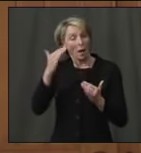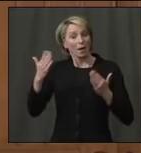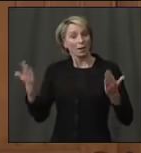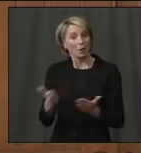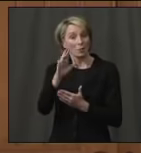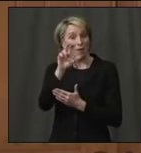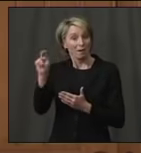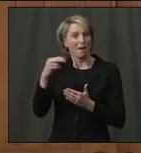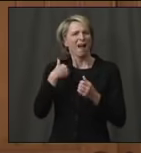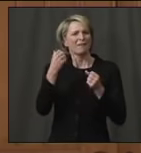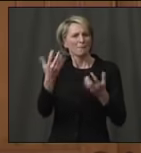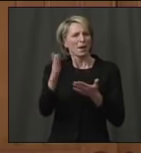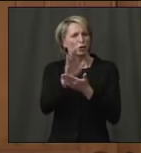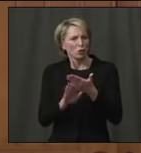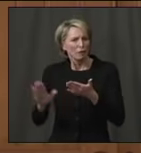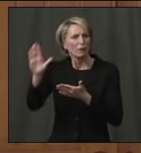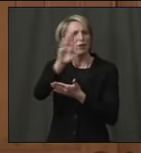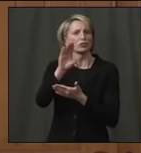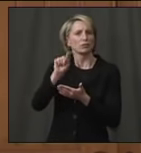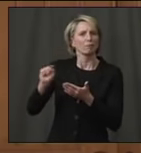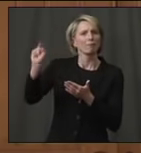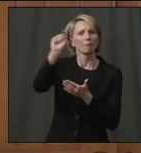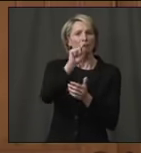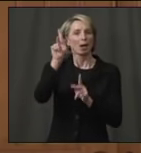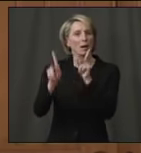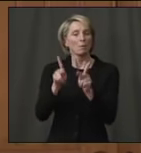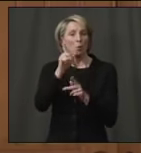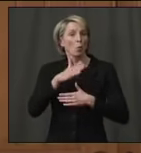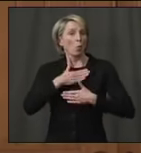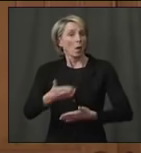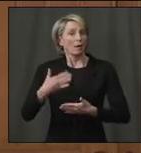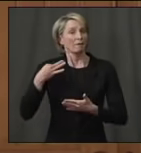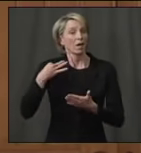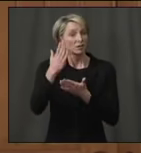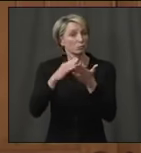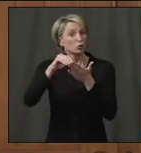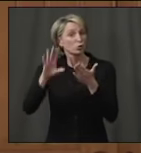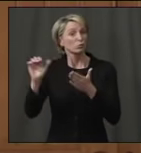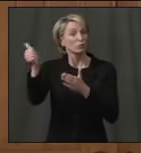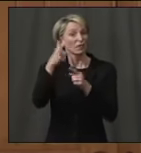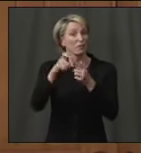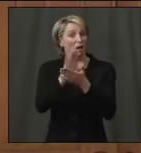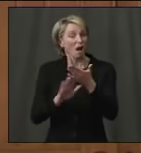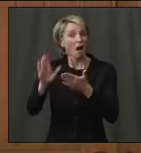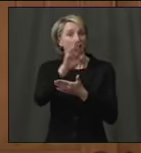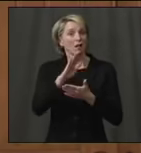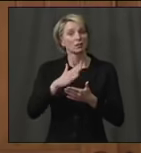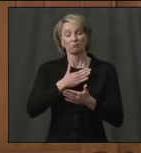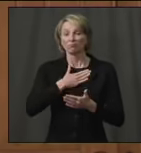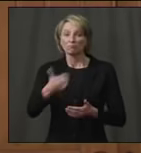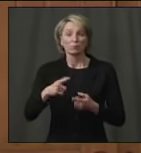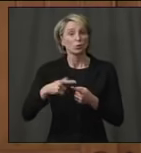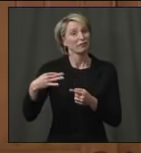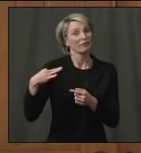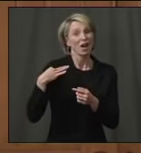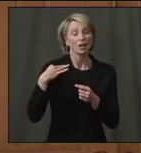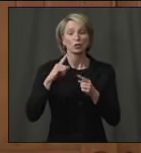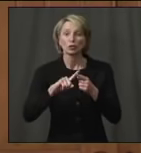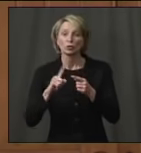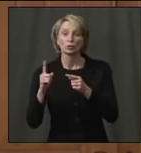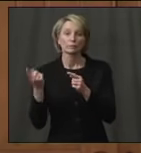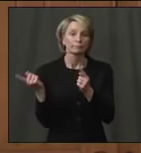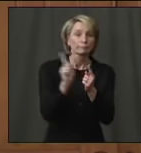are eager to get involved and have relevant training. So we're going to start with them. And then that'll get us to our May 20th date with